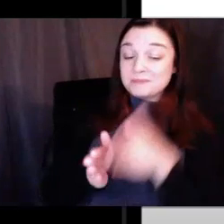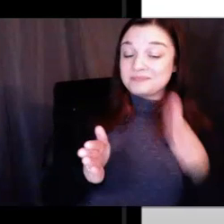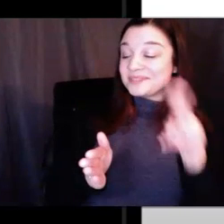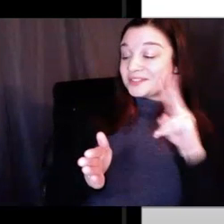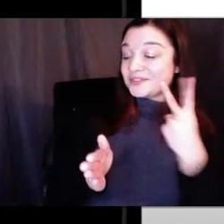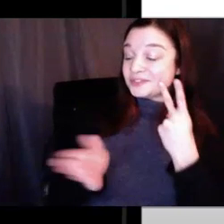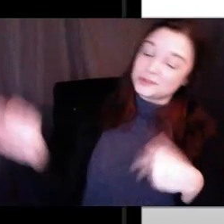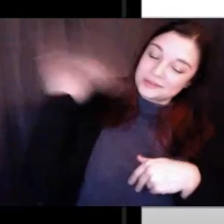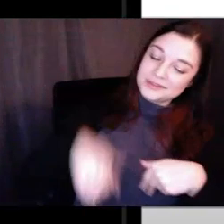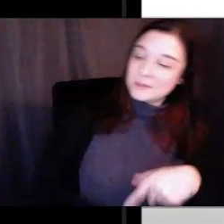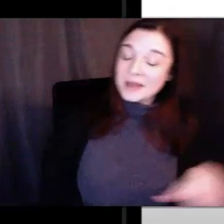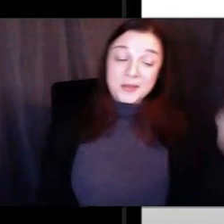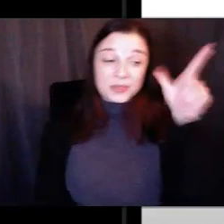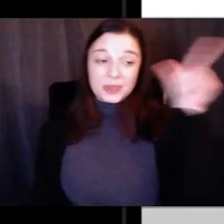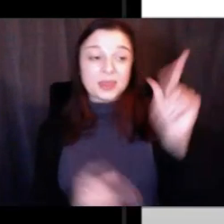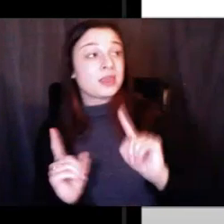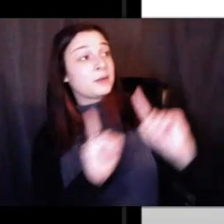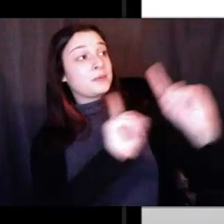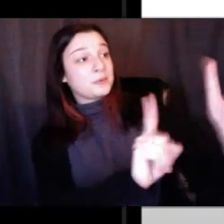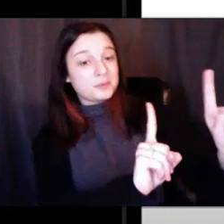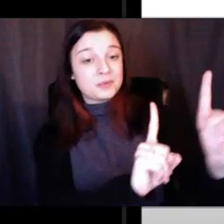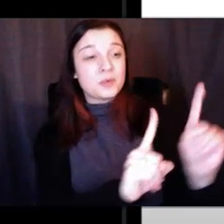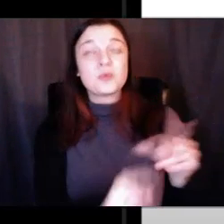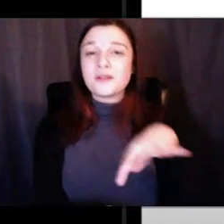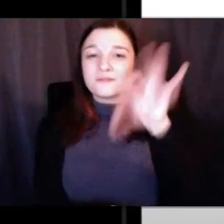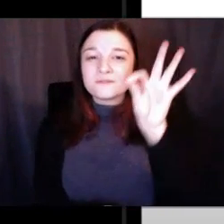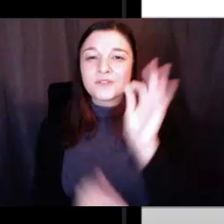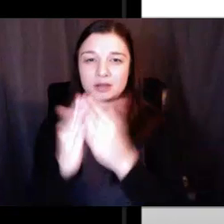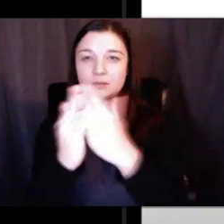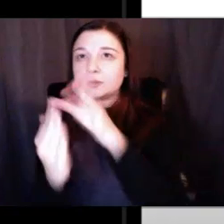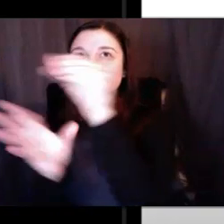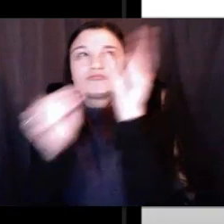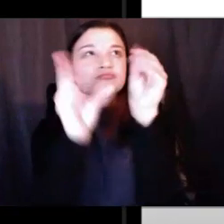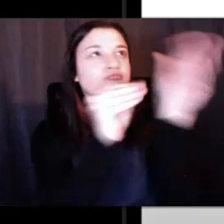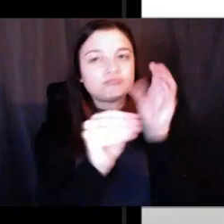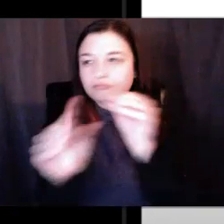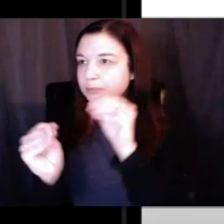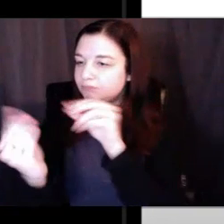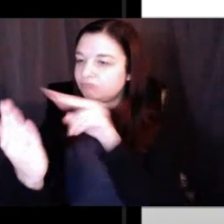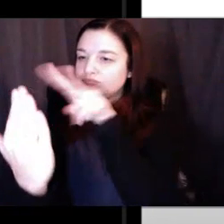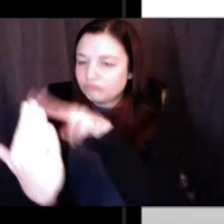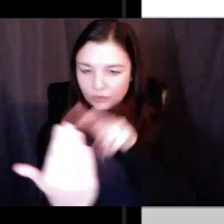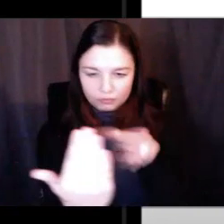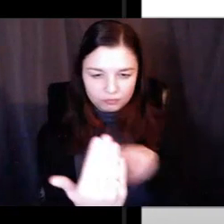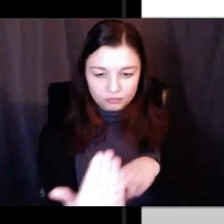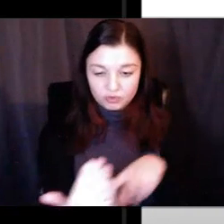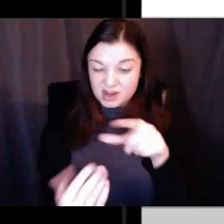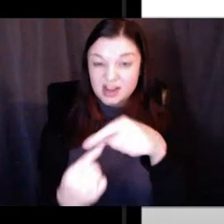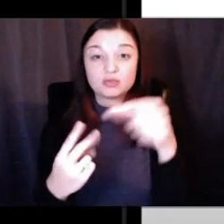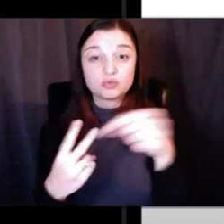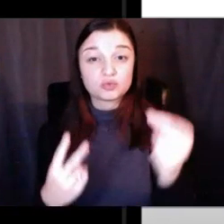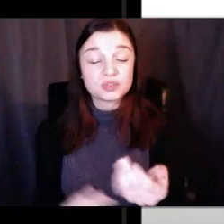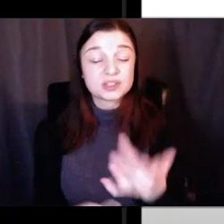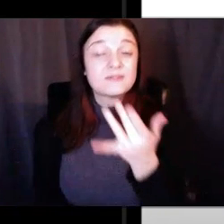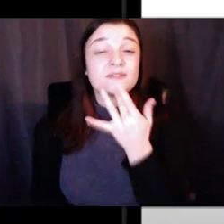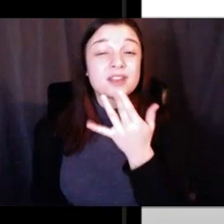Lola gets books about gardens from the library. She chooses her favorite flowers from the books. Mommy makes a